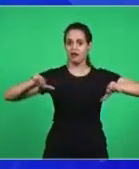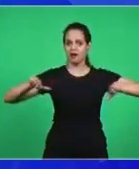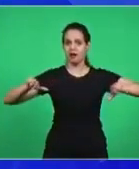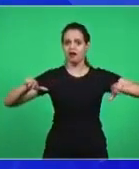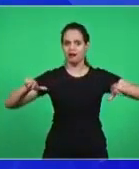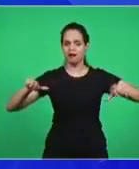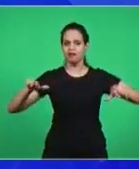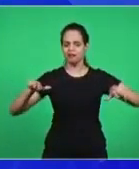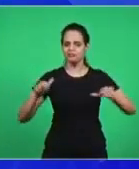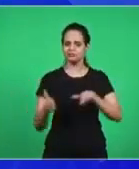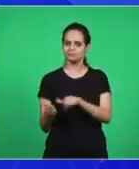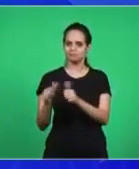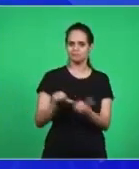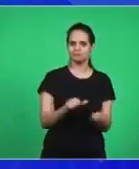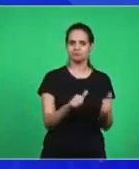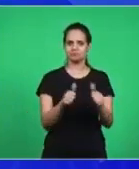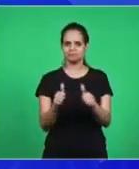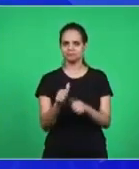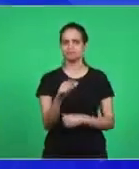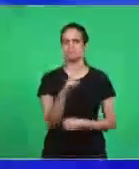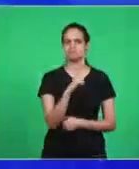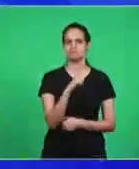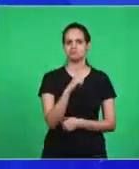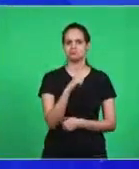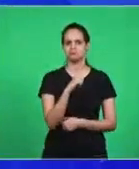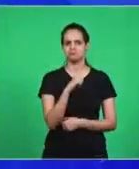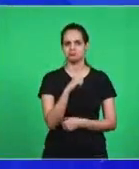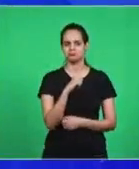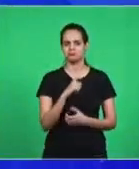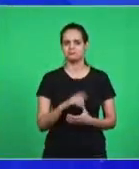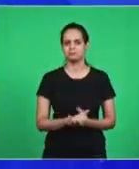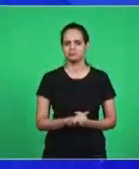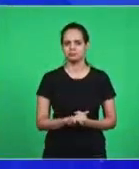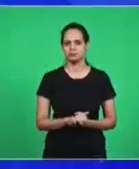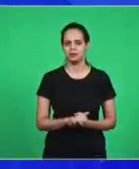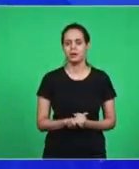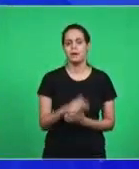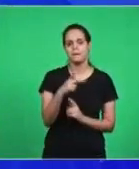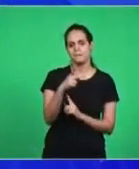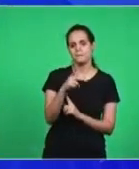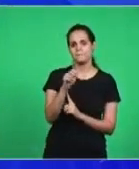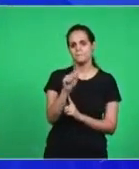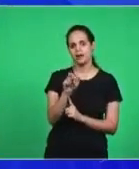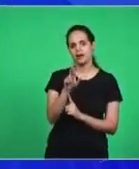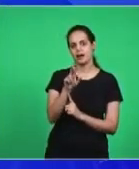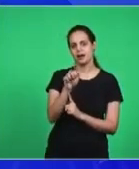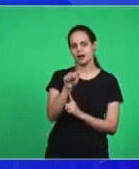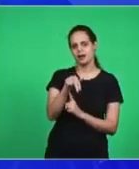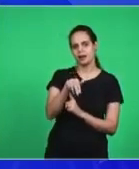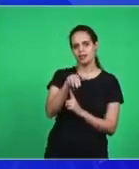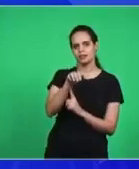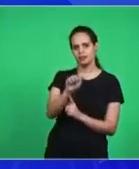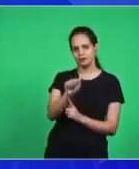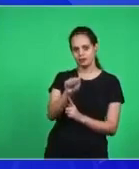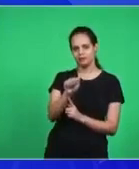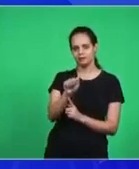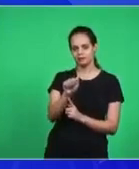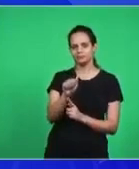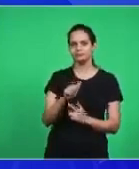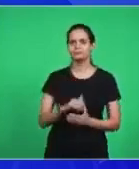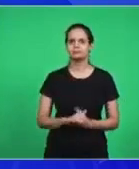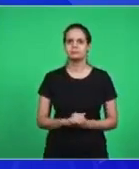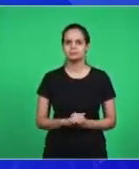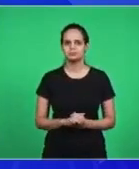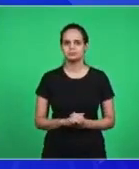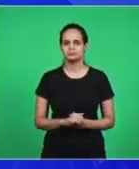also Itabela in Bahia, all of this in Brazil, and Guaíra in Pará. There were also